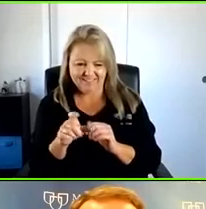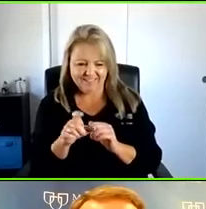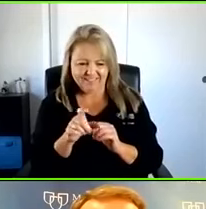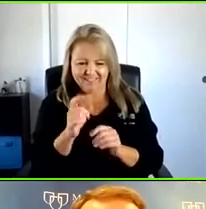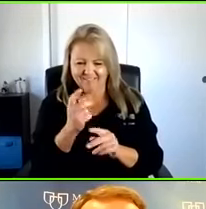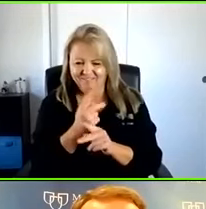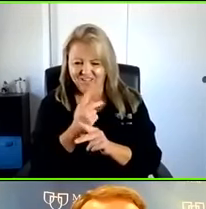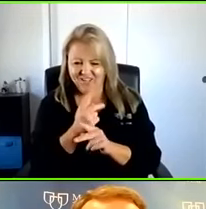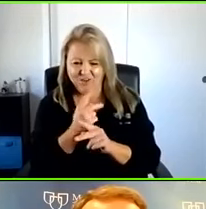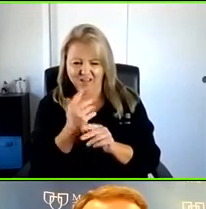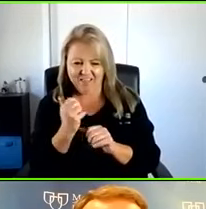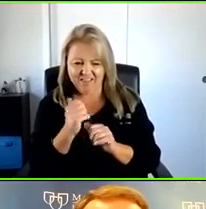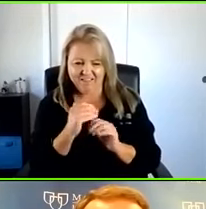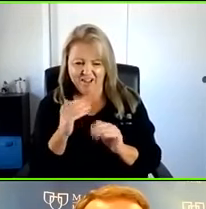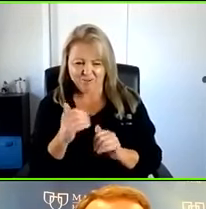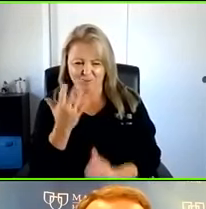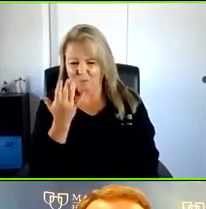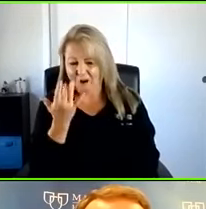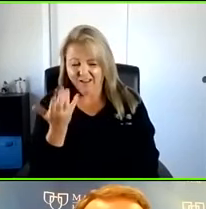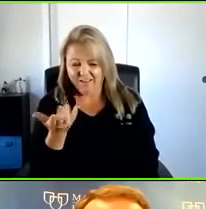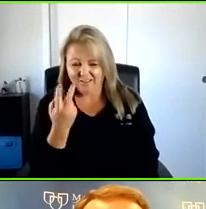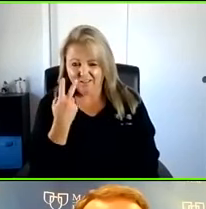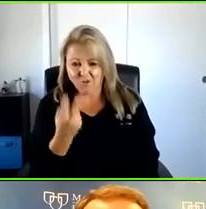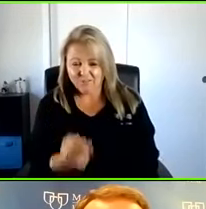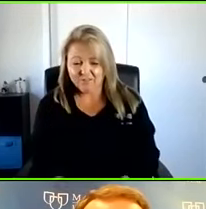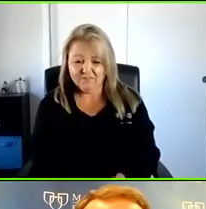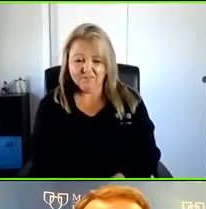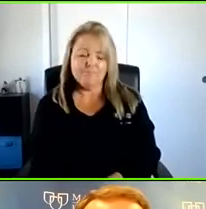not to leave their house?